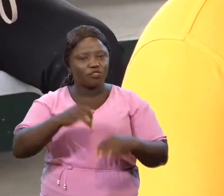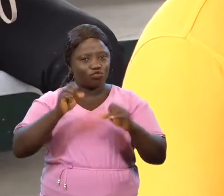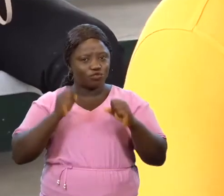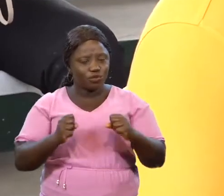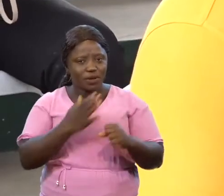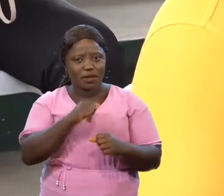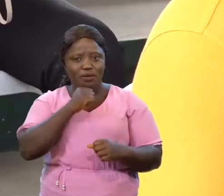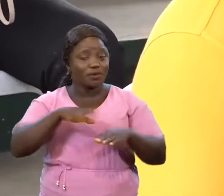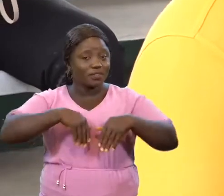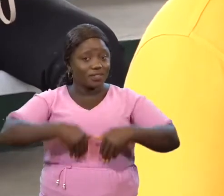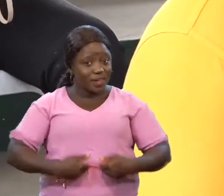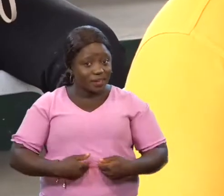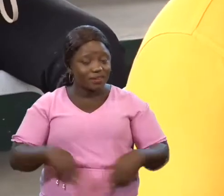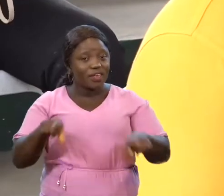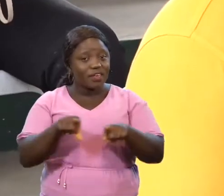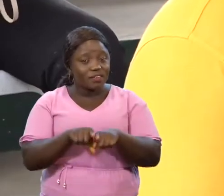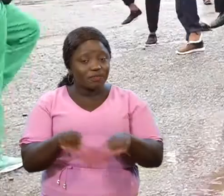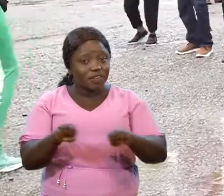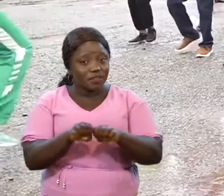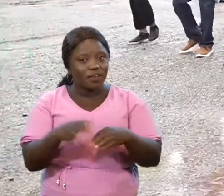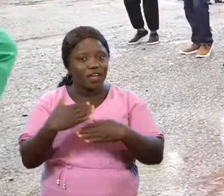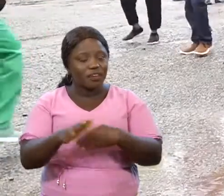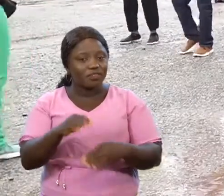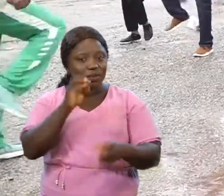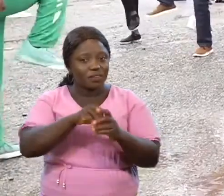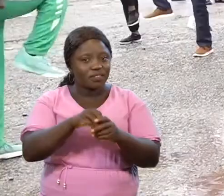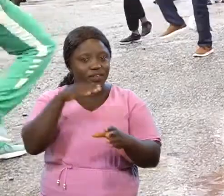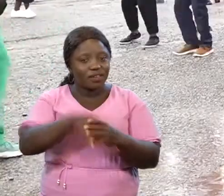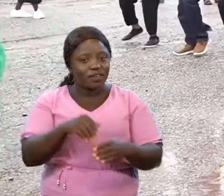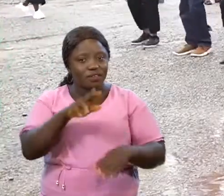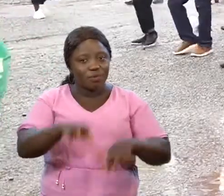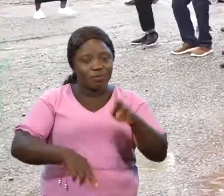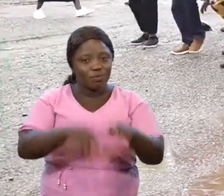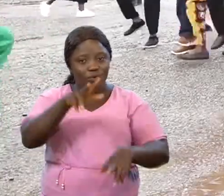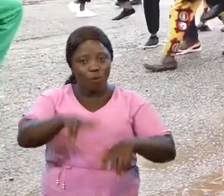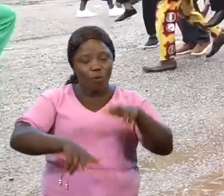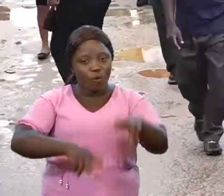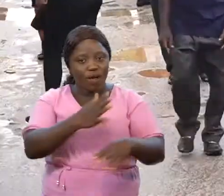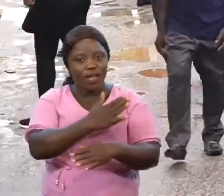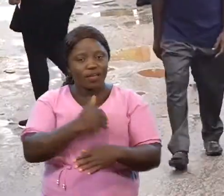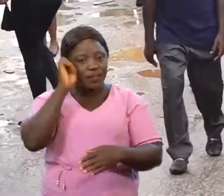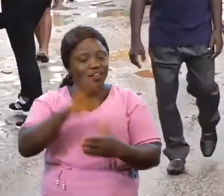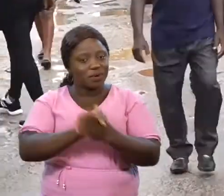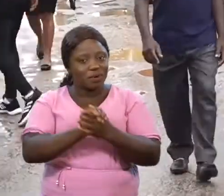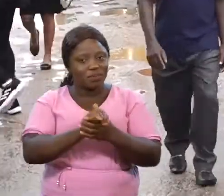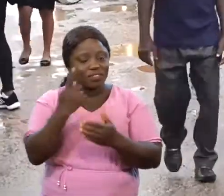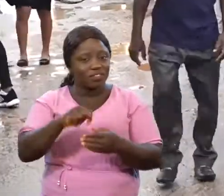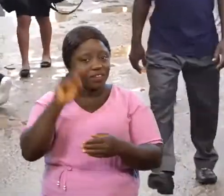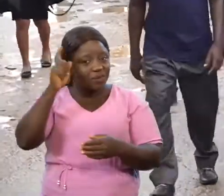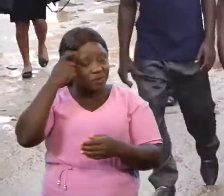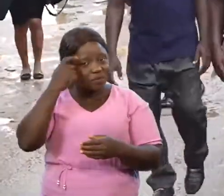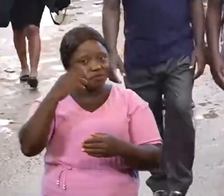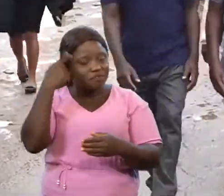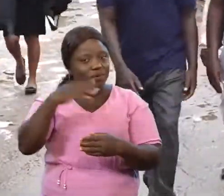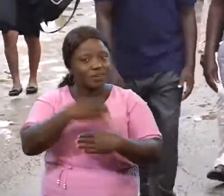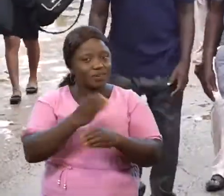says he is still strong and not tired even after participating in the road walk as he commends the government